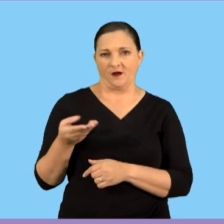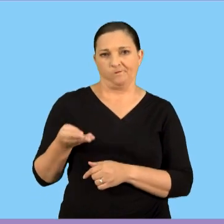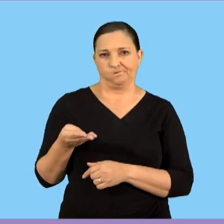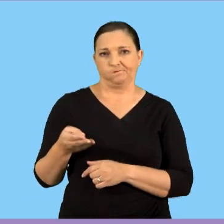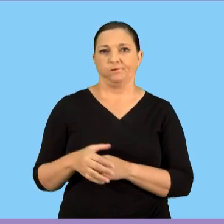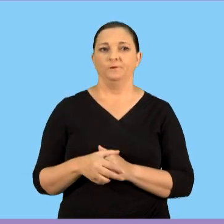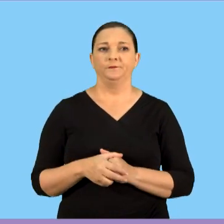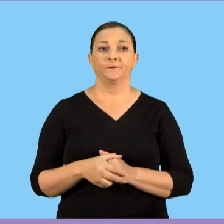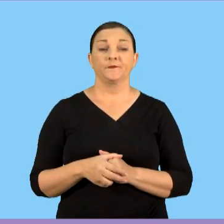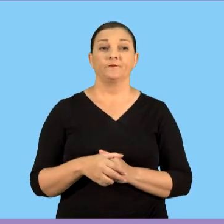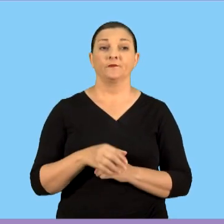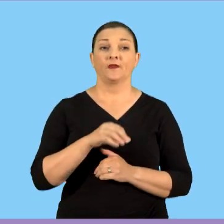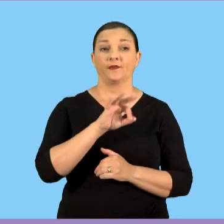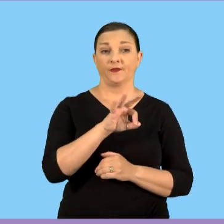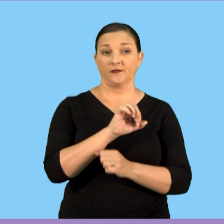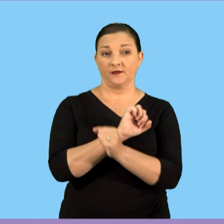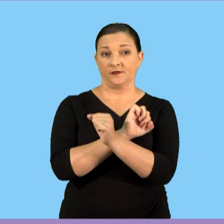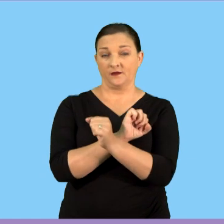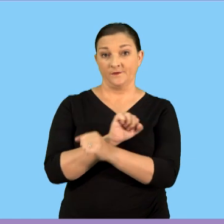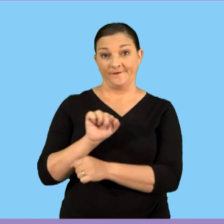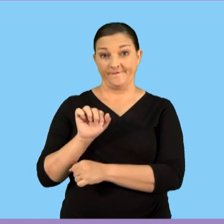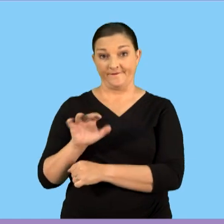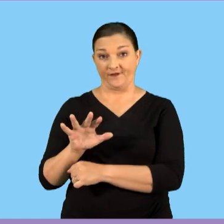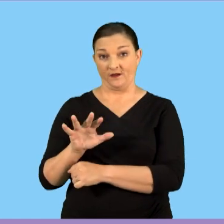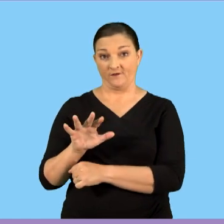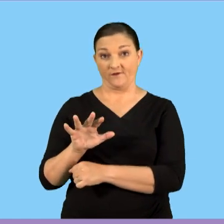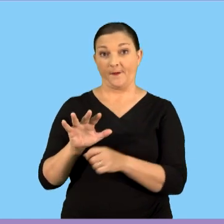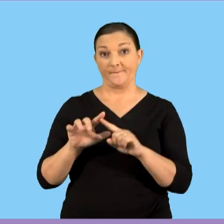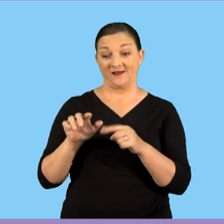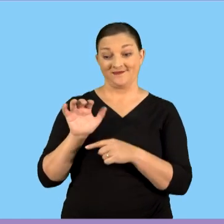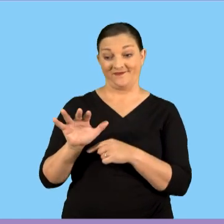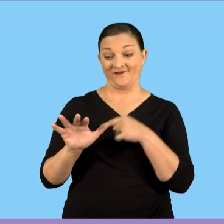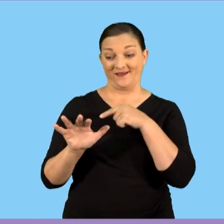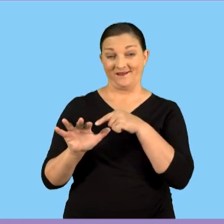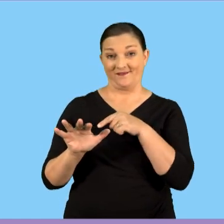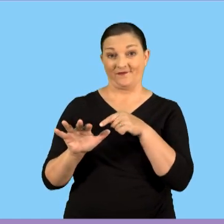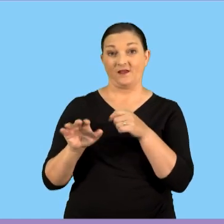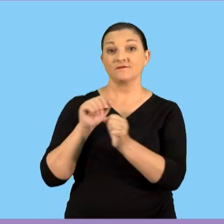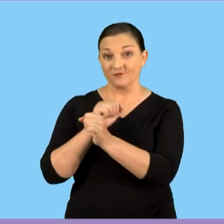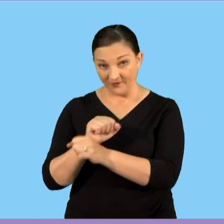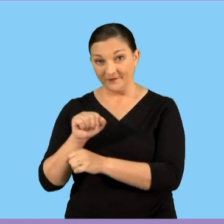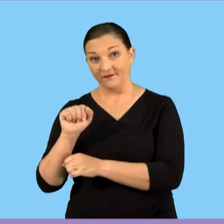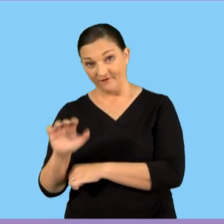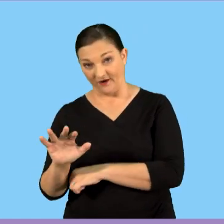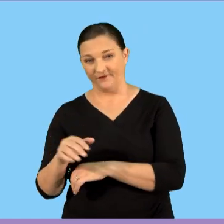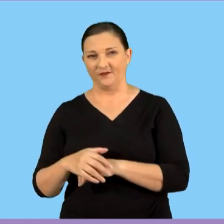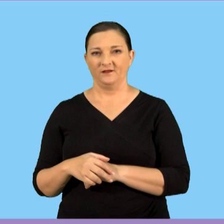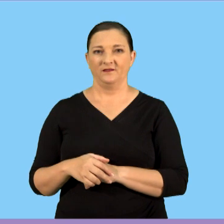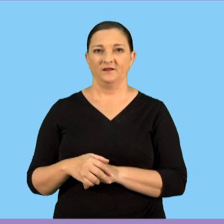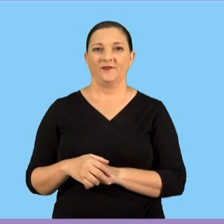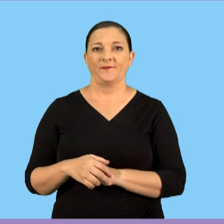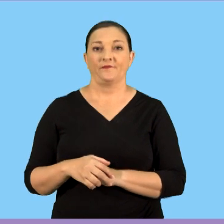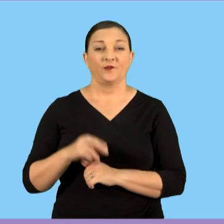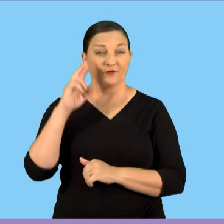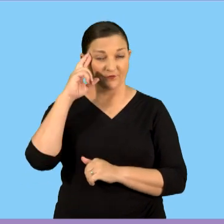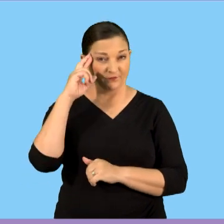start with that square, and that is going to be a 5 multiplied by a 5. And